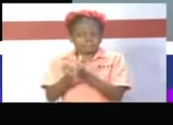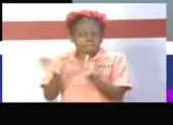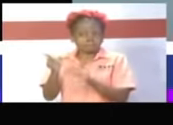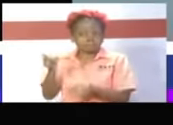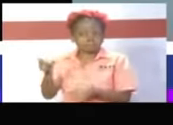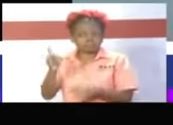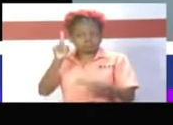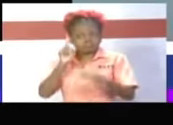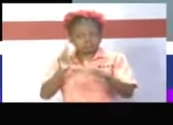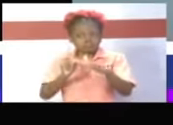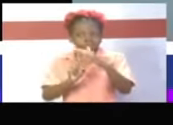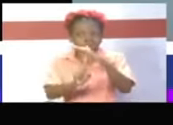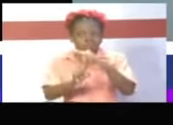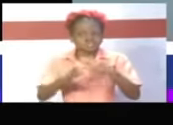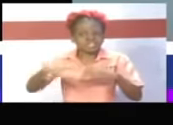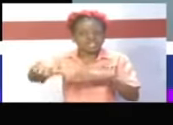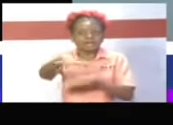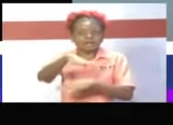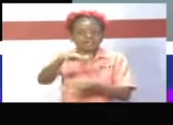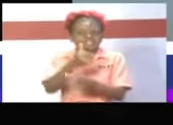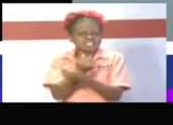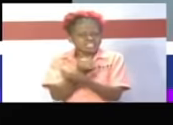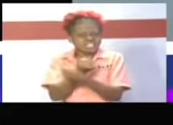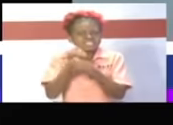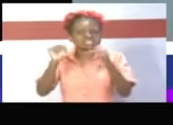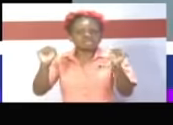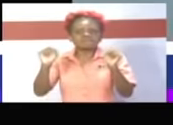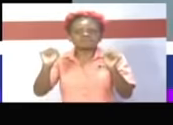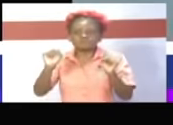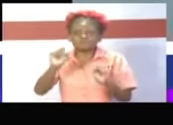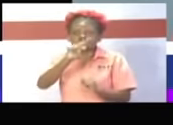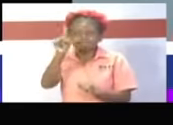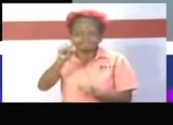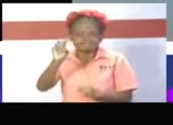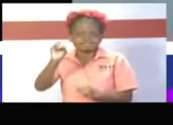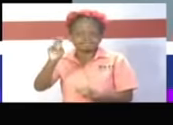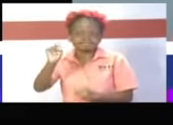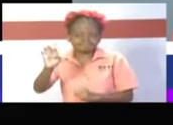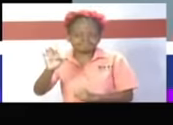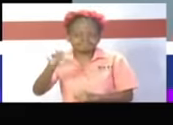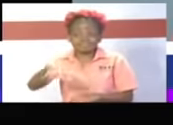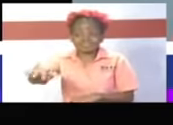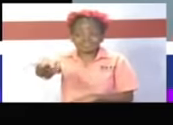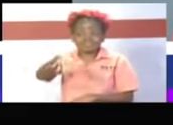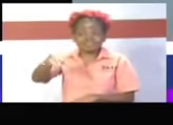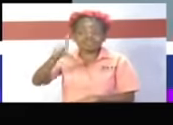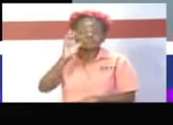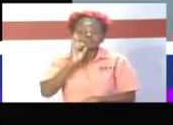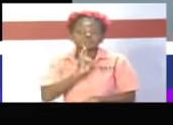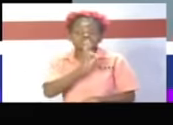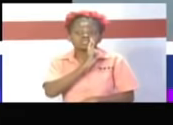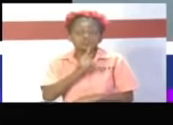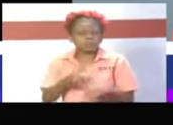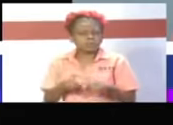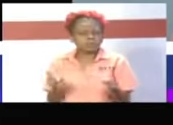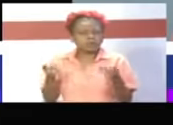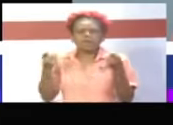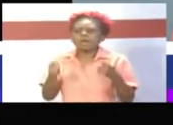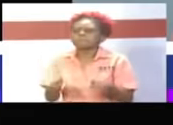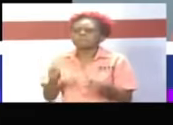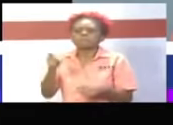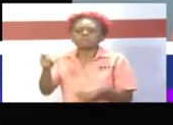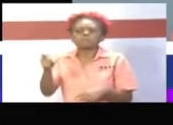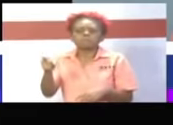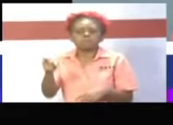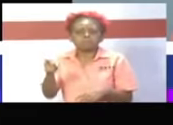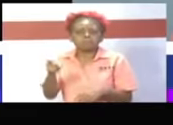safe zone restaurants over the weekend and their vaccination card wasn't stamped. And so they were not allowed to get into the establishment. Do the